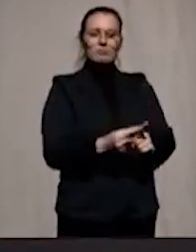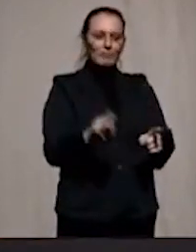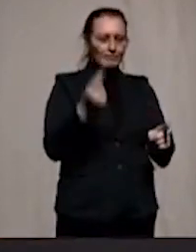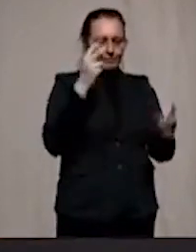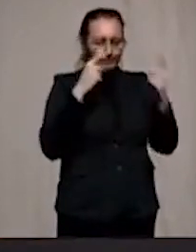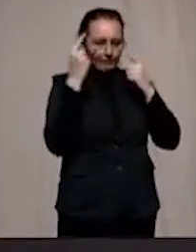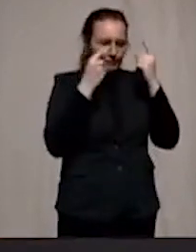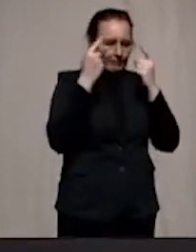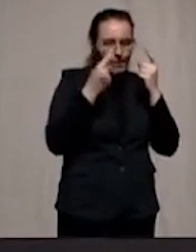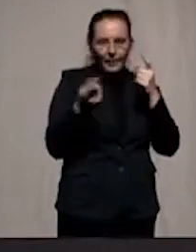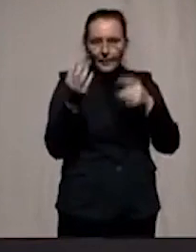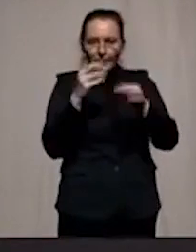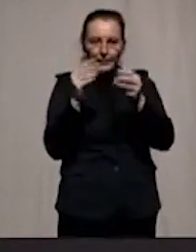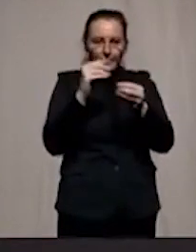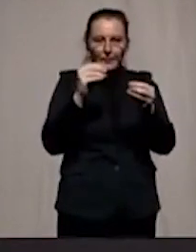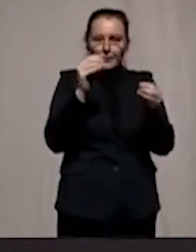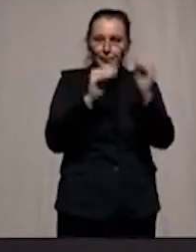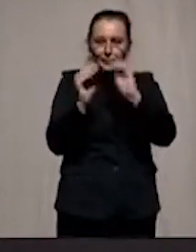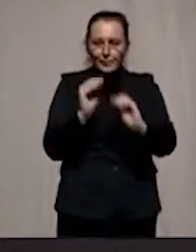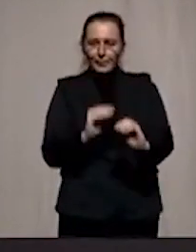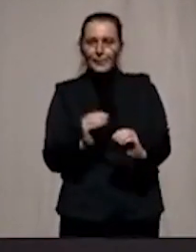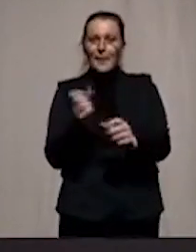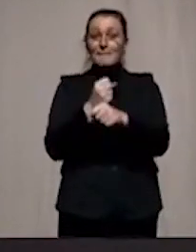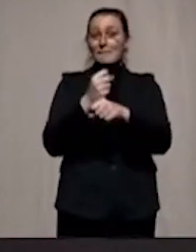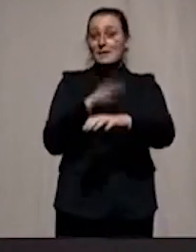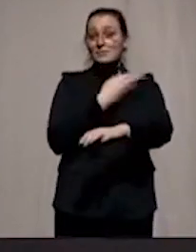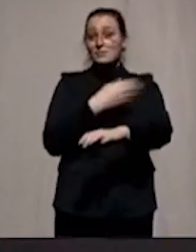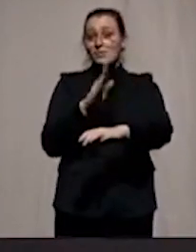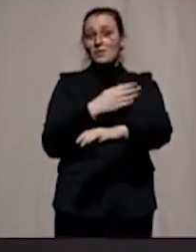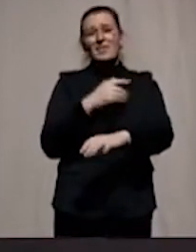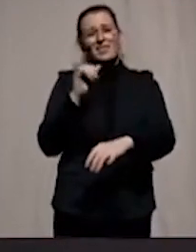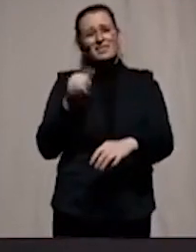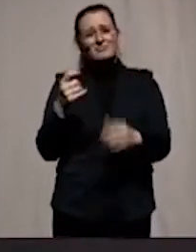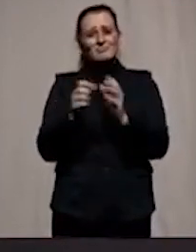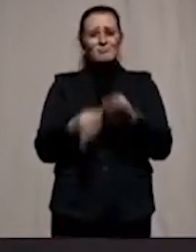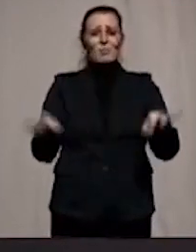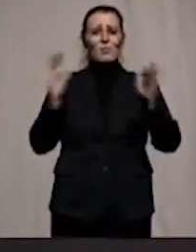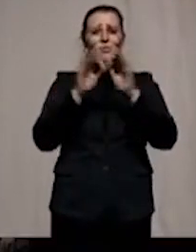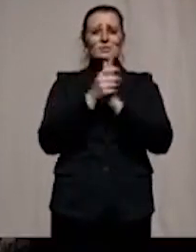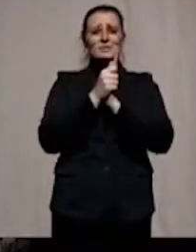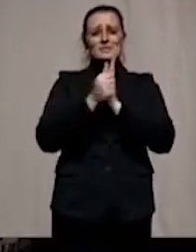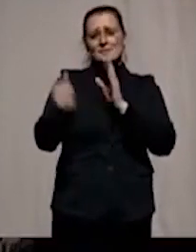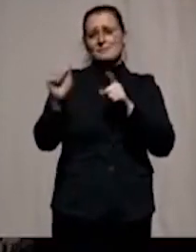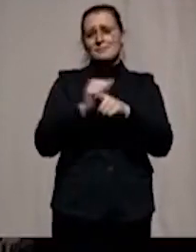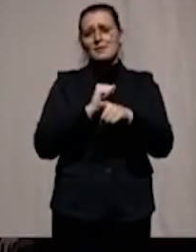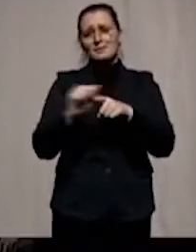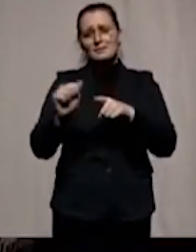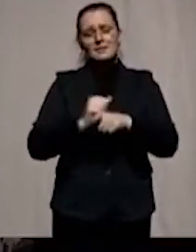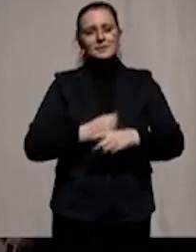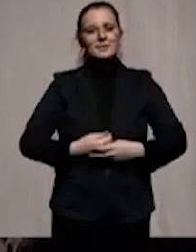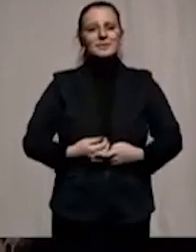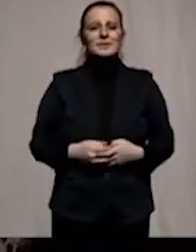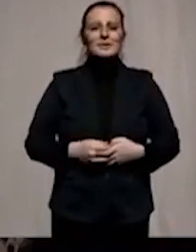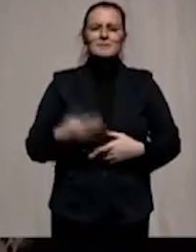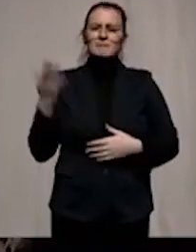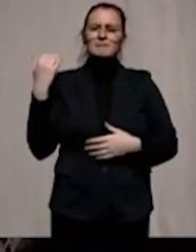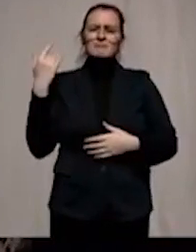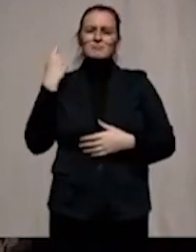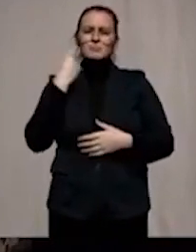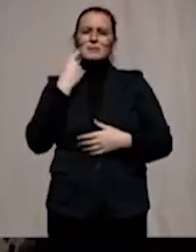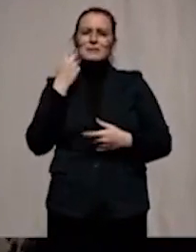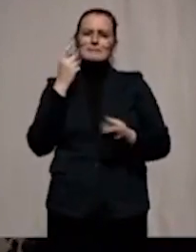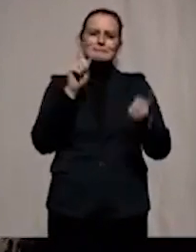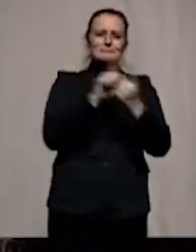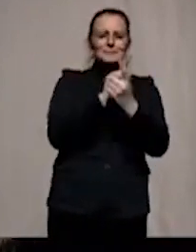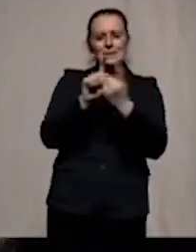is, it's a nice skill to have, and it is a skill that needs to be practiced. I've met so many people who are constantly like, oh, I wish I could write music,